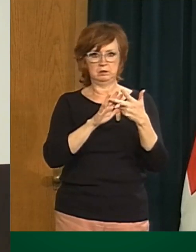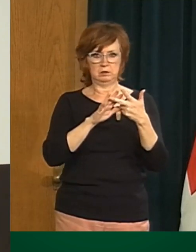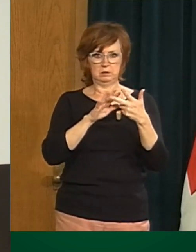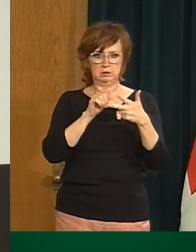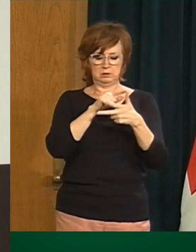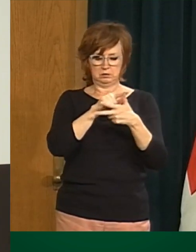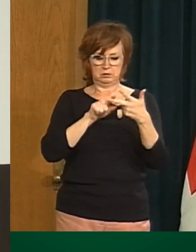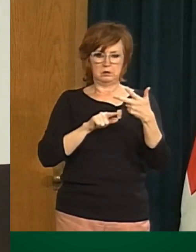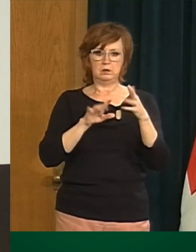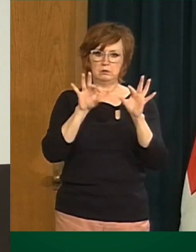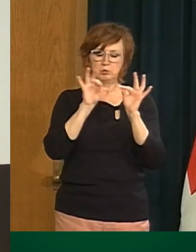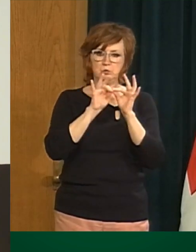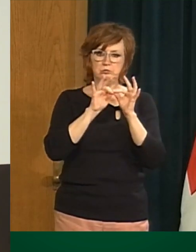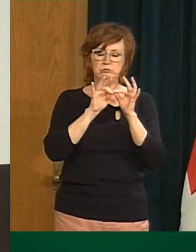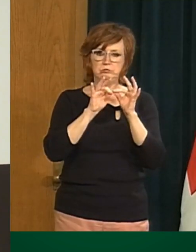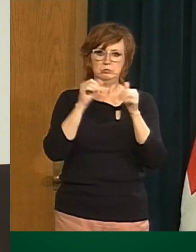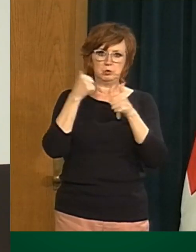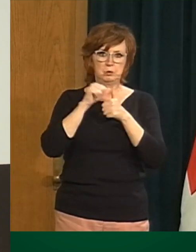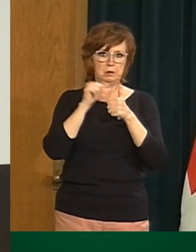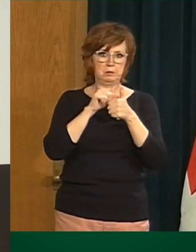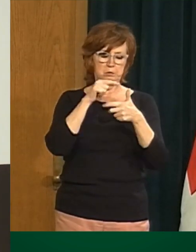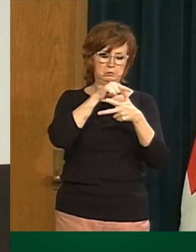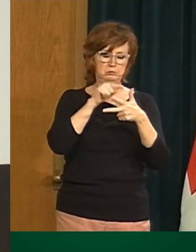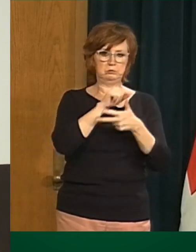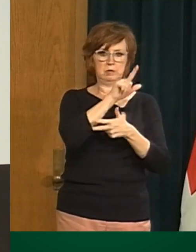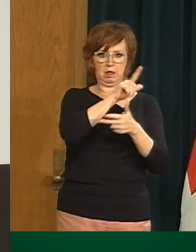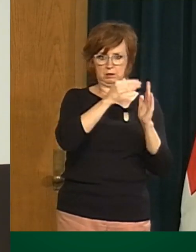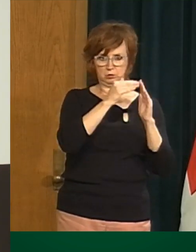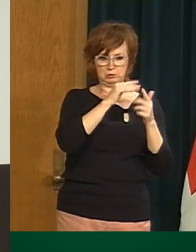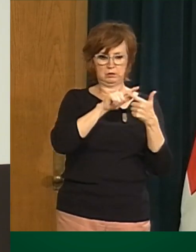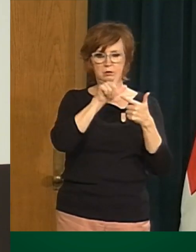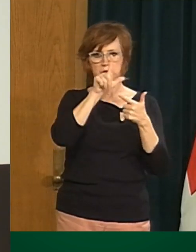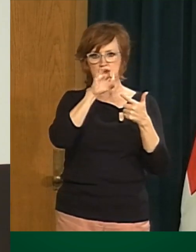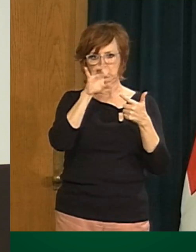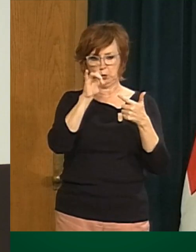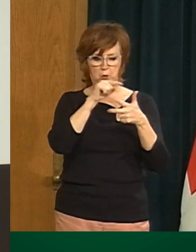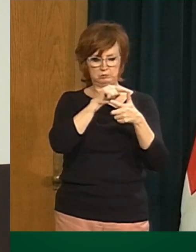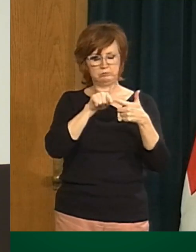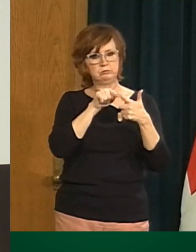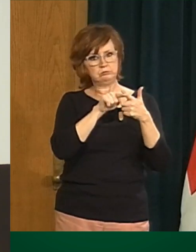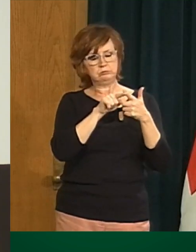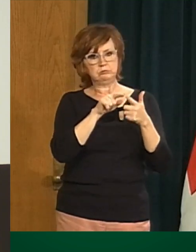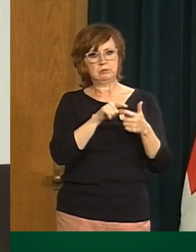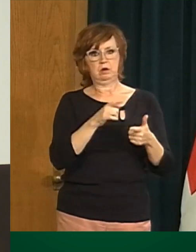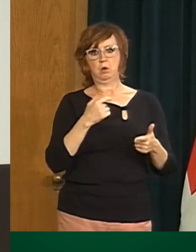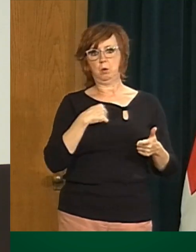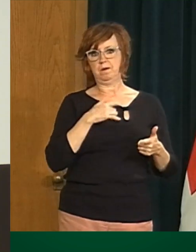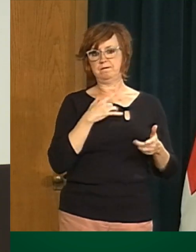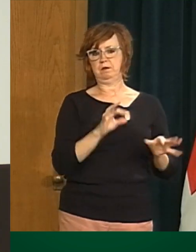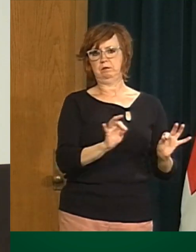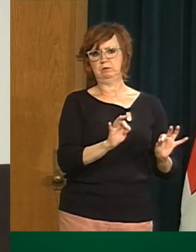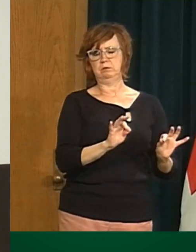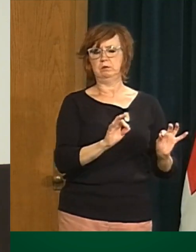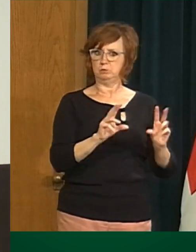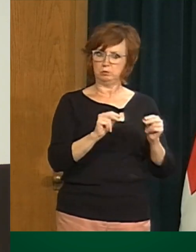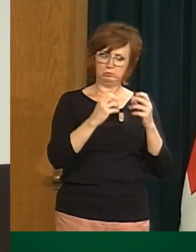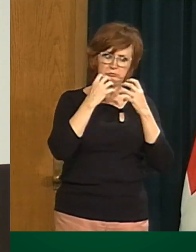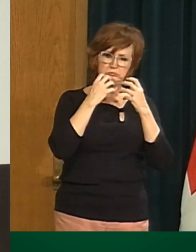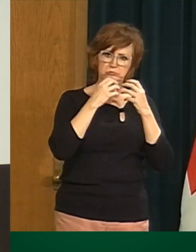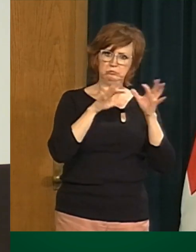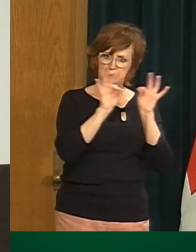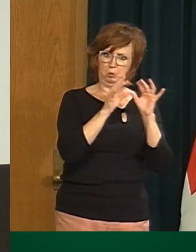of course the outbreak in Lloydminster, which is being managed, we have to understand and appreciate